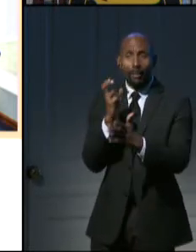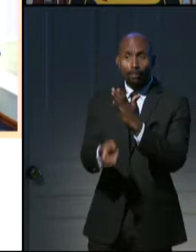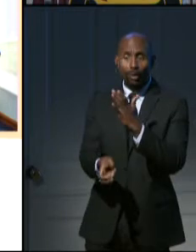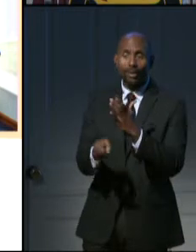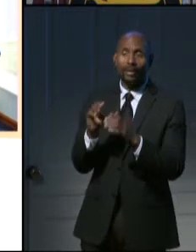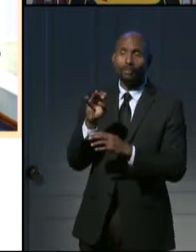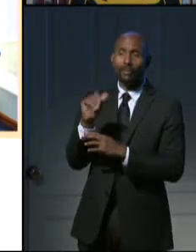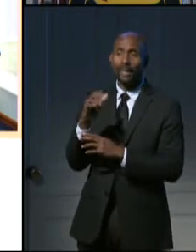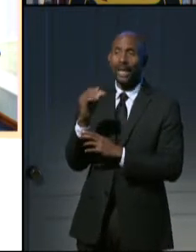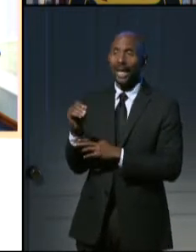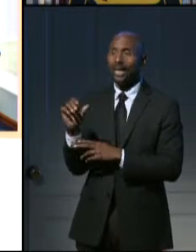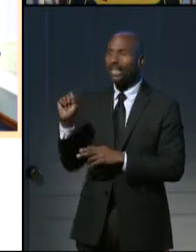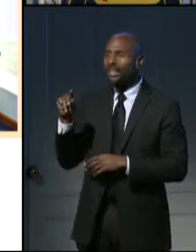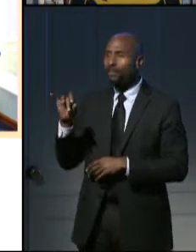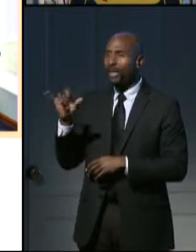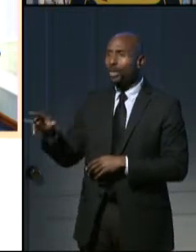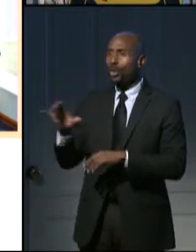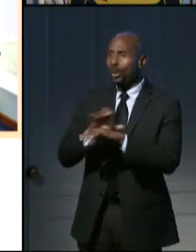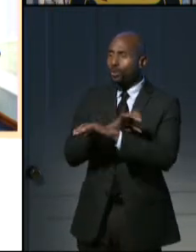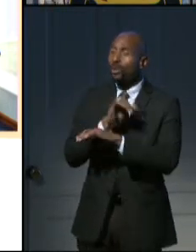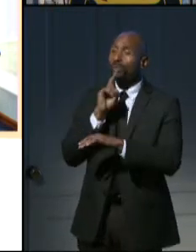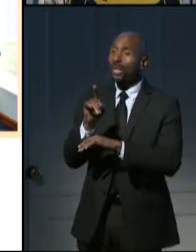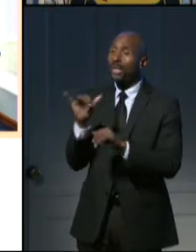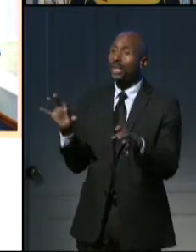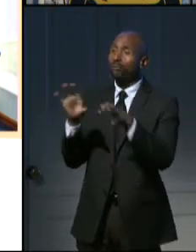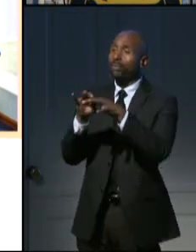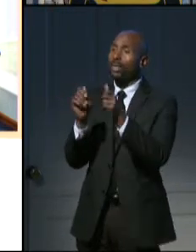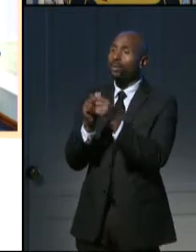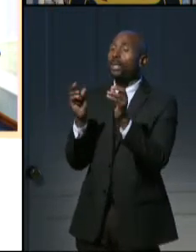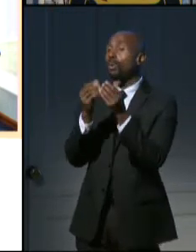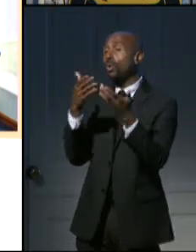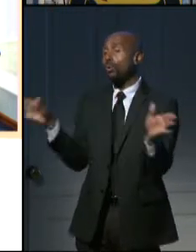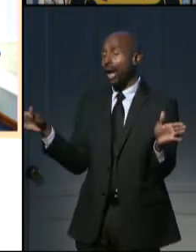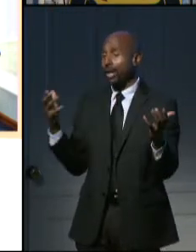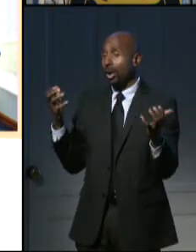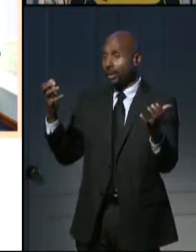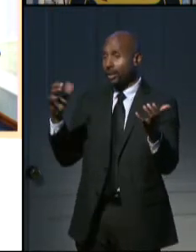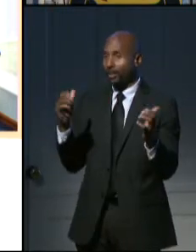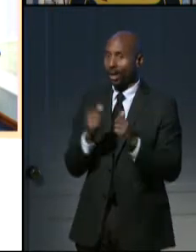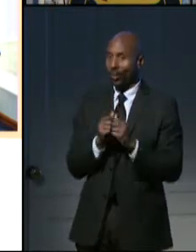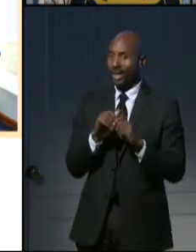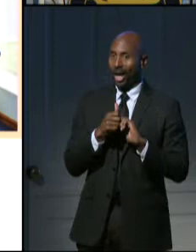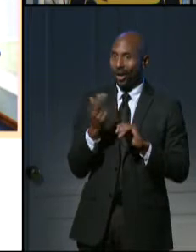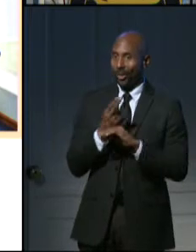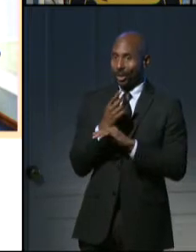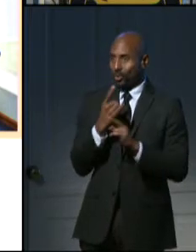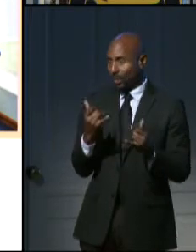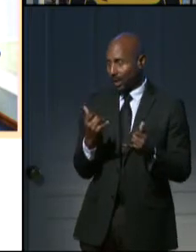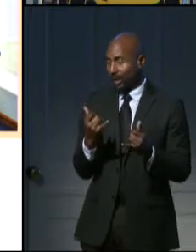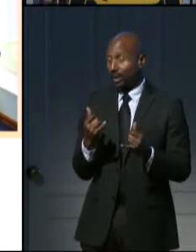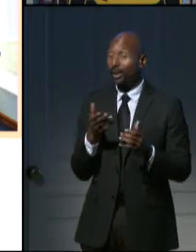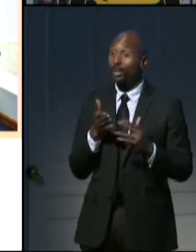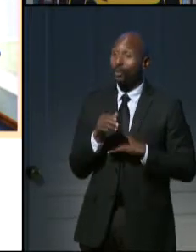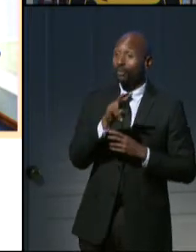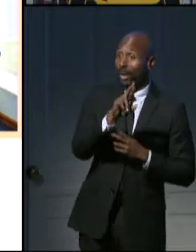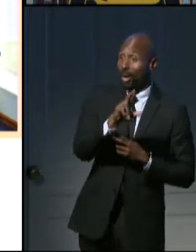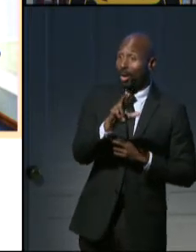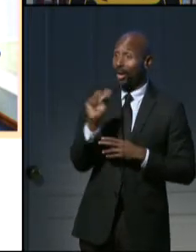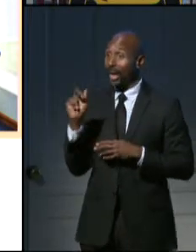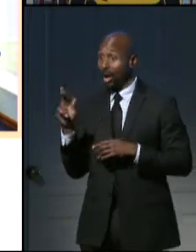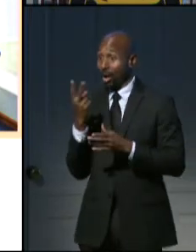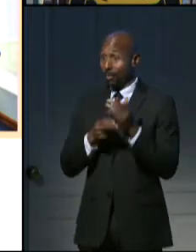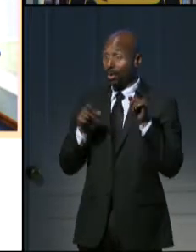spatial computing can be relevant for a much wider audience than they are today. Through VR and AR, we can